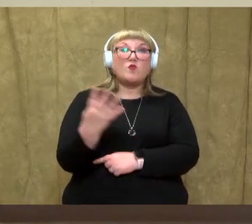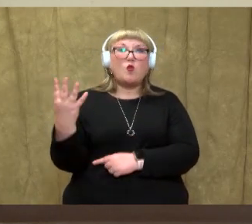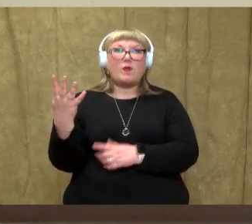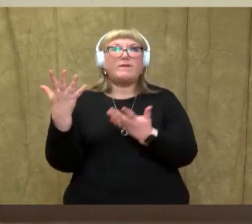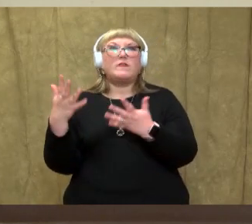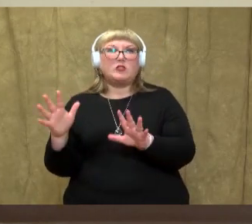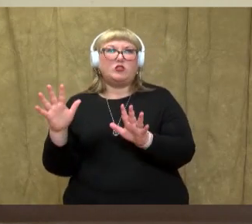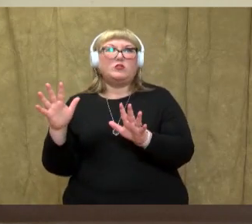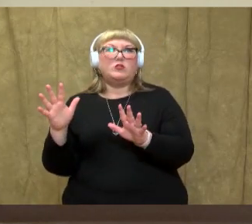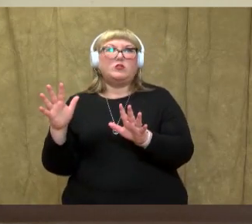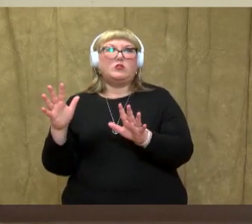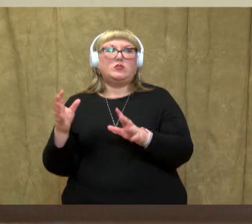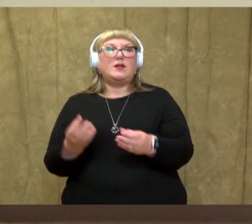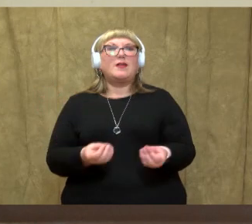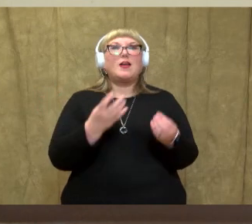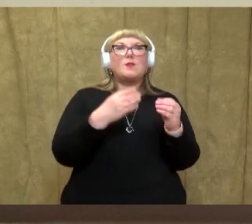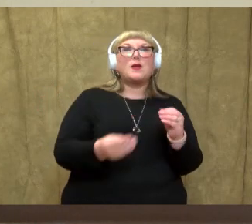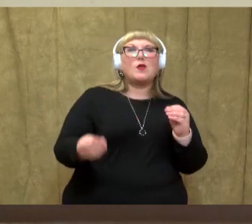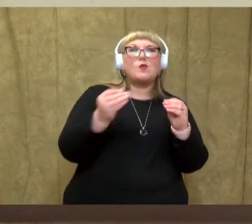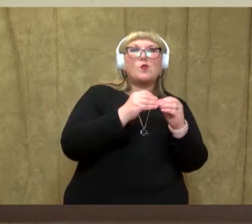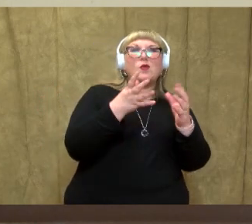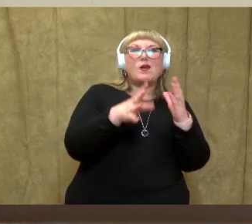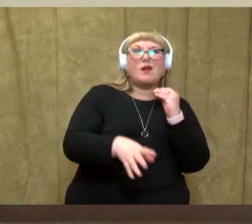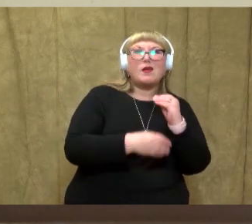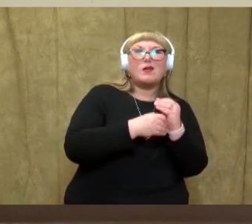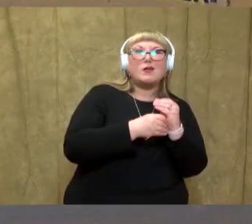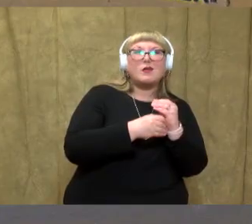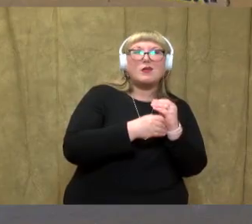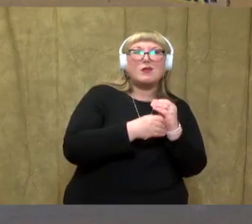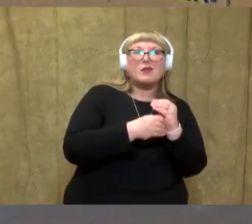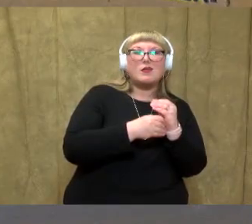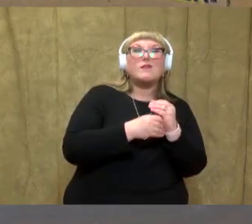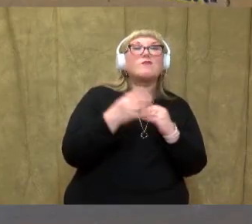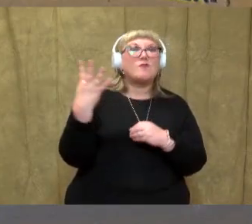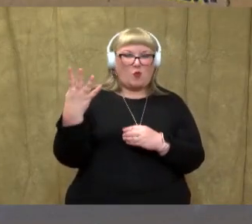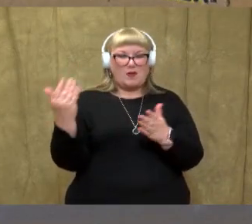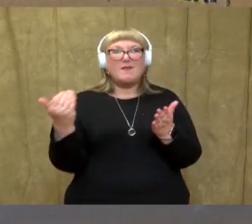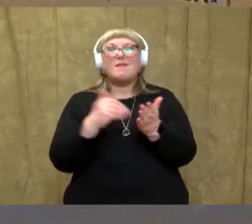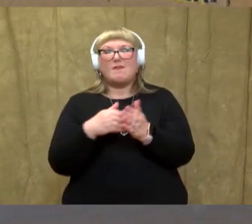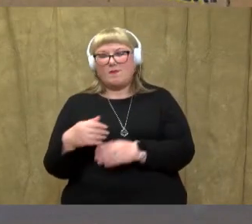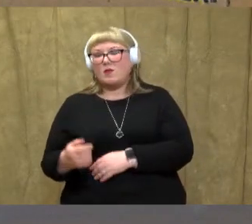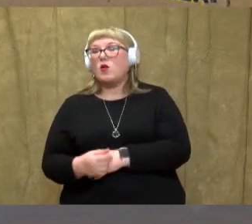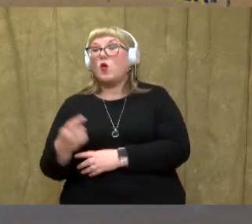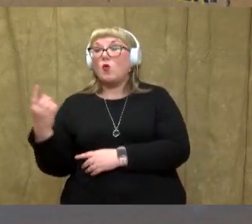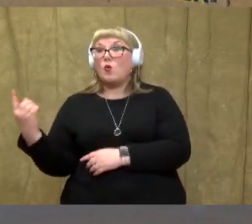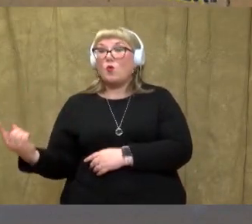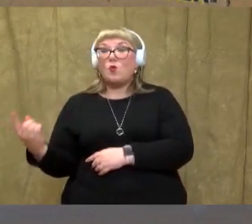4. How many more cubes do we need? That's right, we need 4 more.